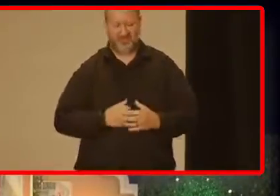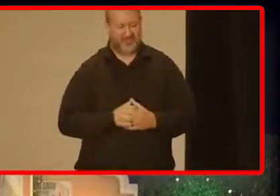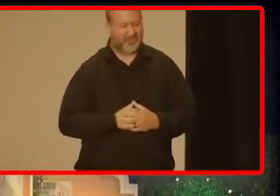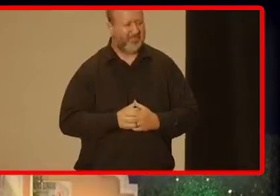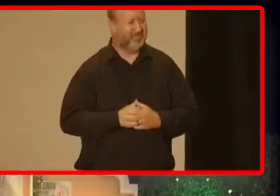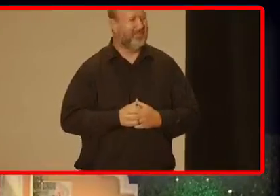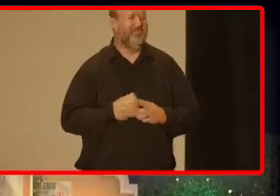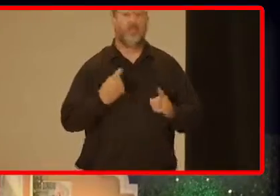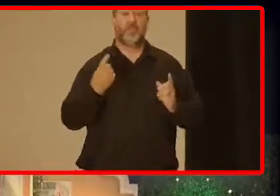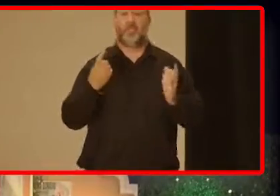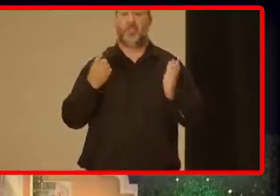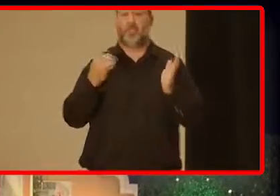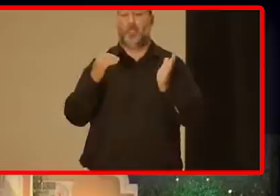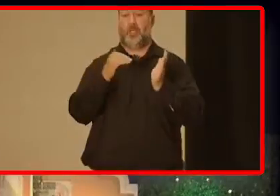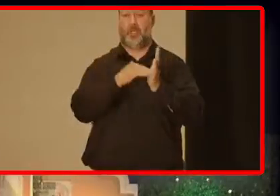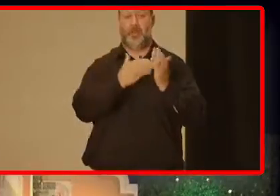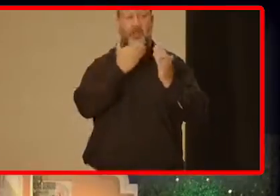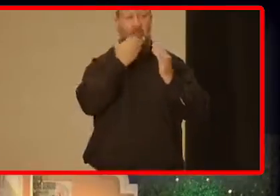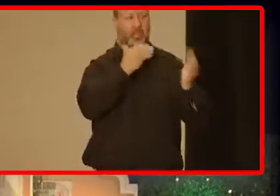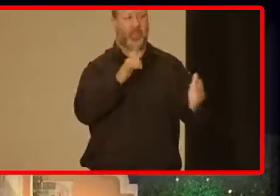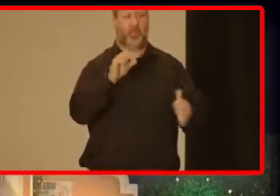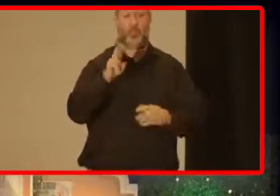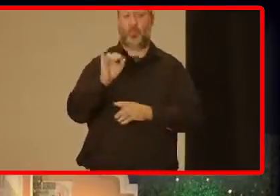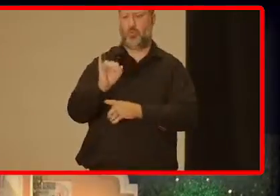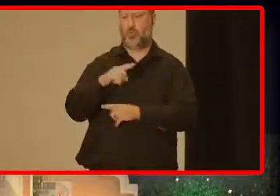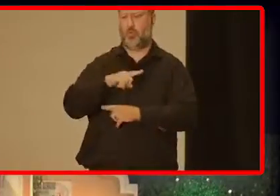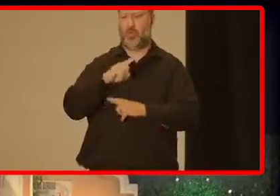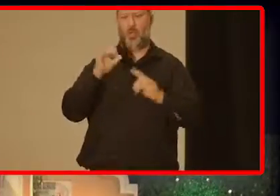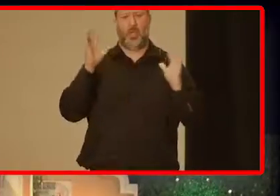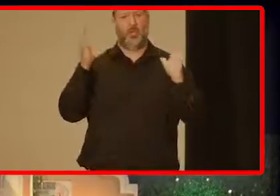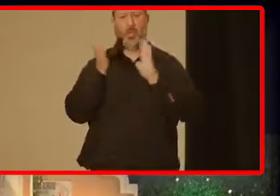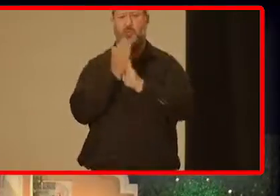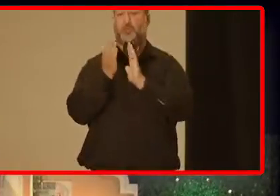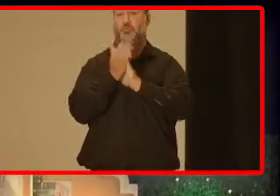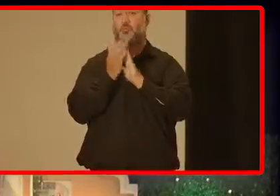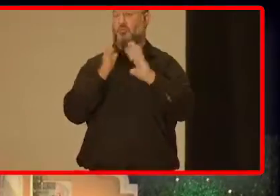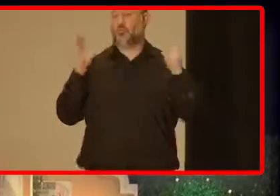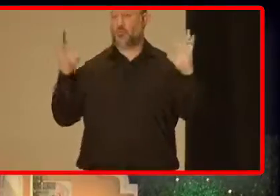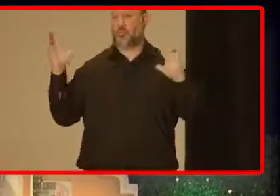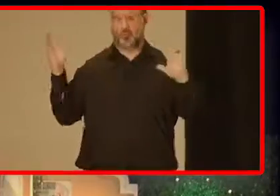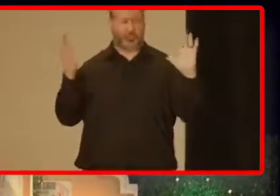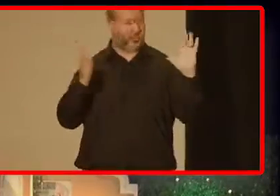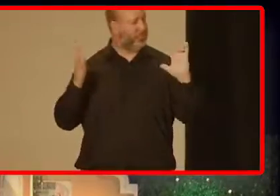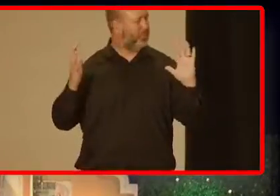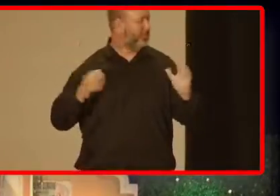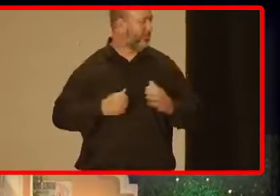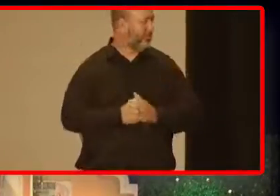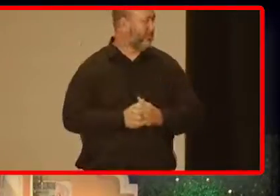Well, again, I think Lori deserves a big round of applause.